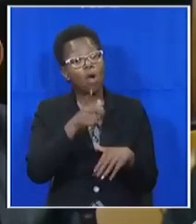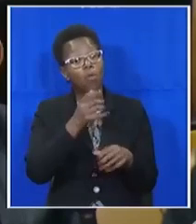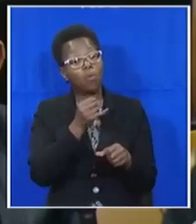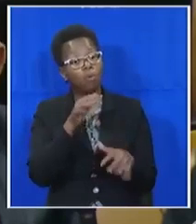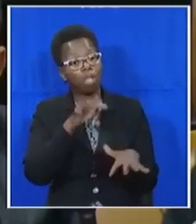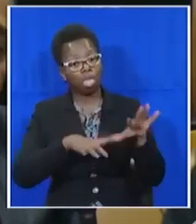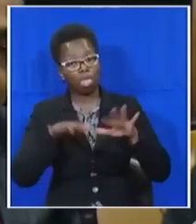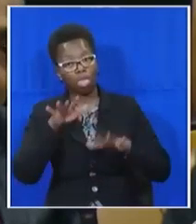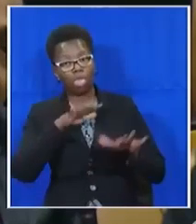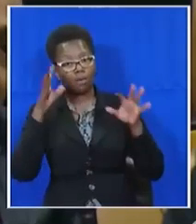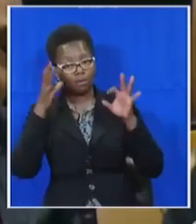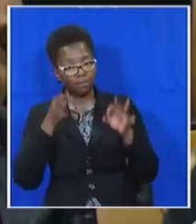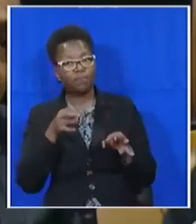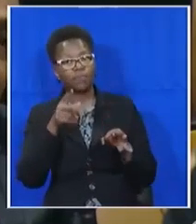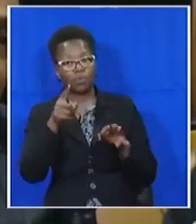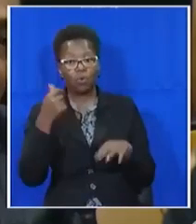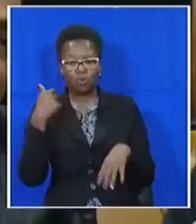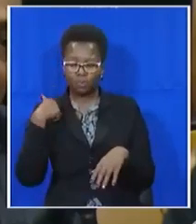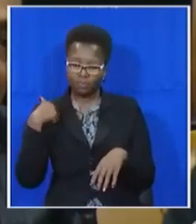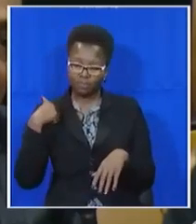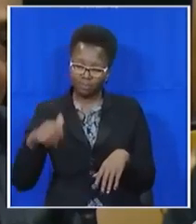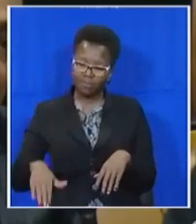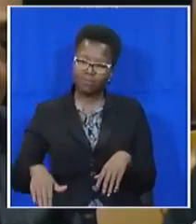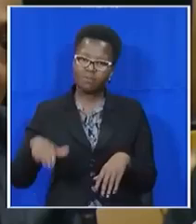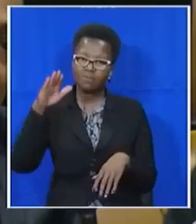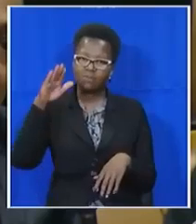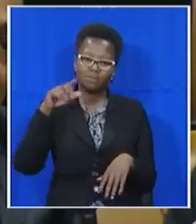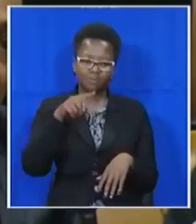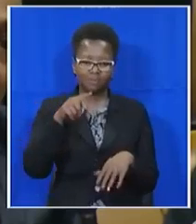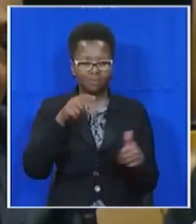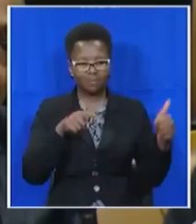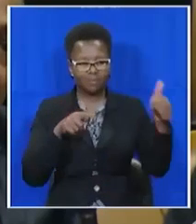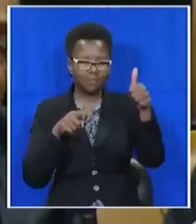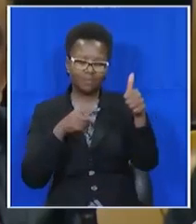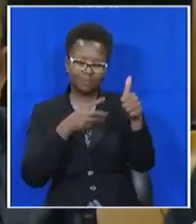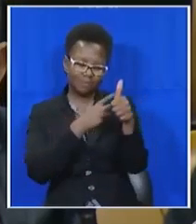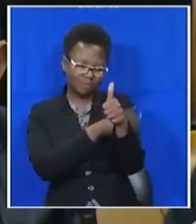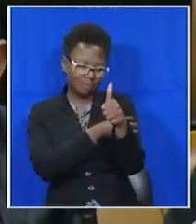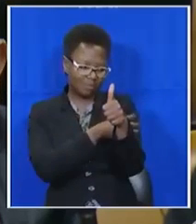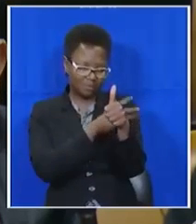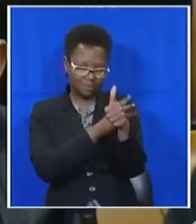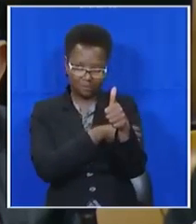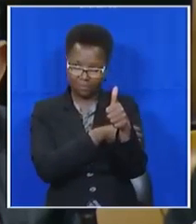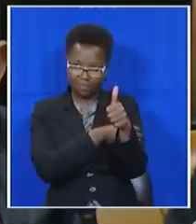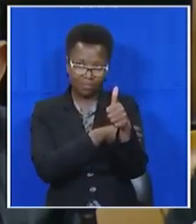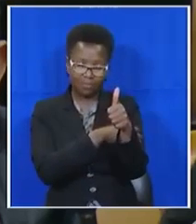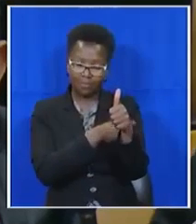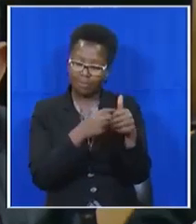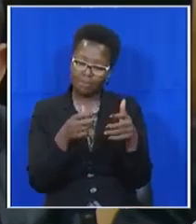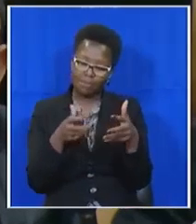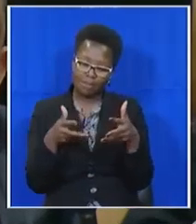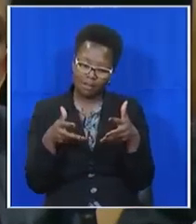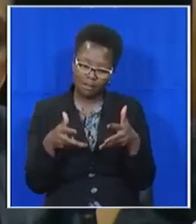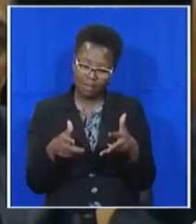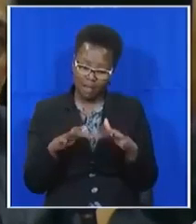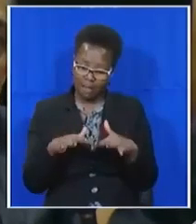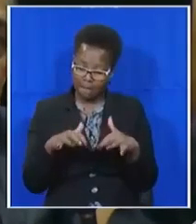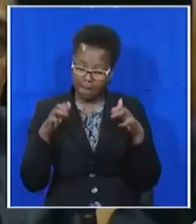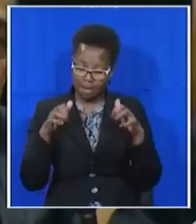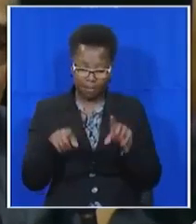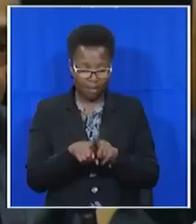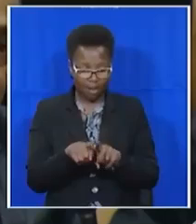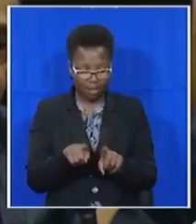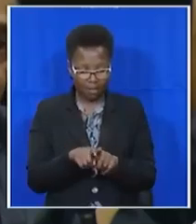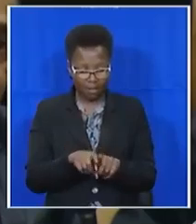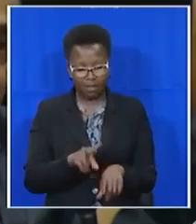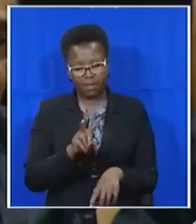Because you grew up in an era when Groenewald was a boss to you, was a boss to you. And South Africa, in this parliament, is not a flag plus of